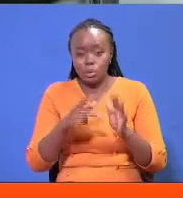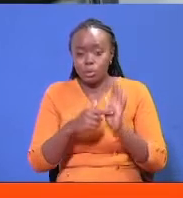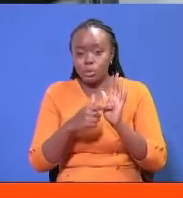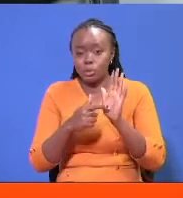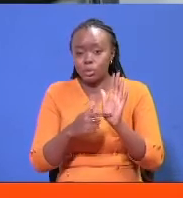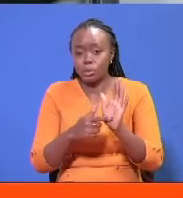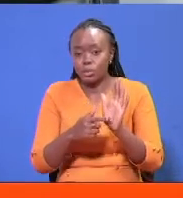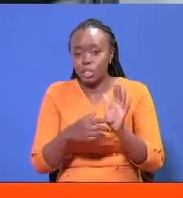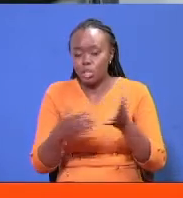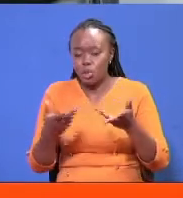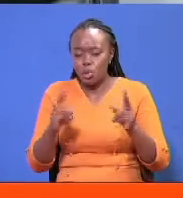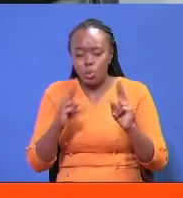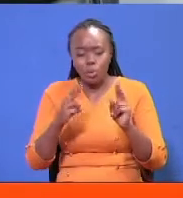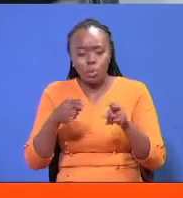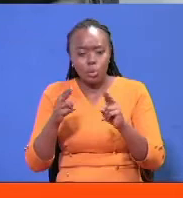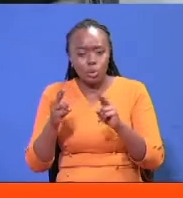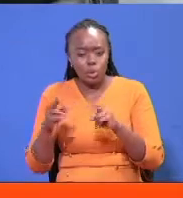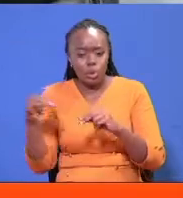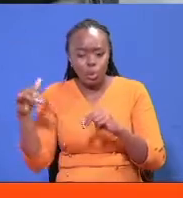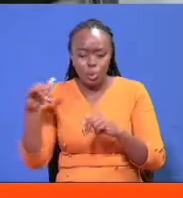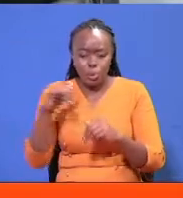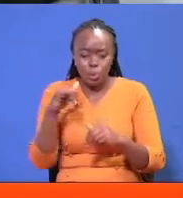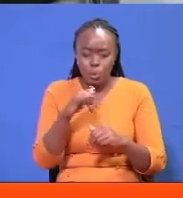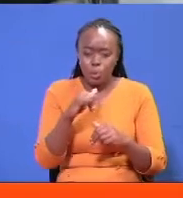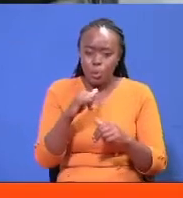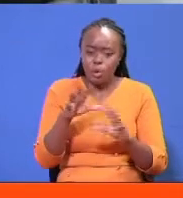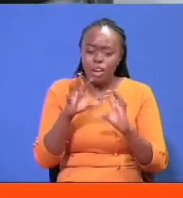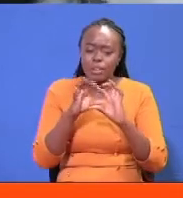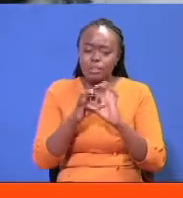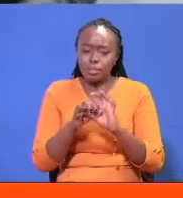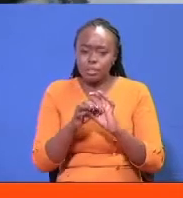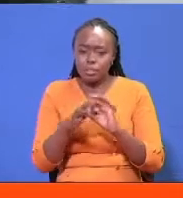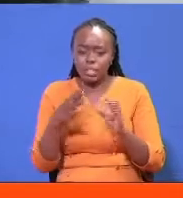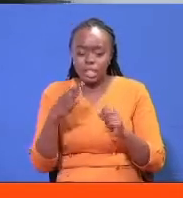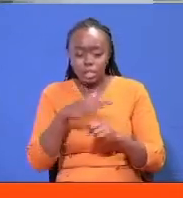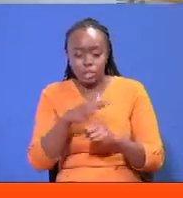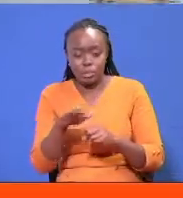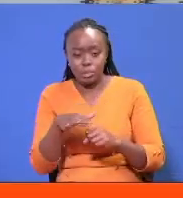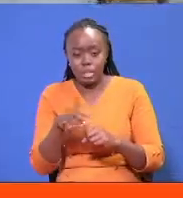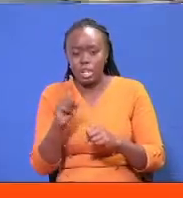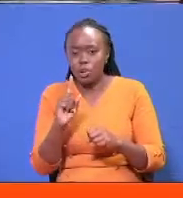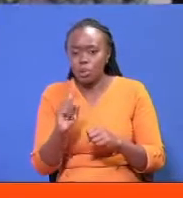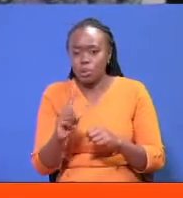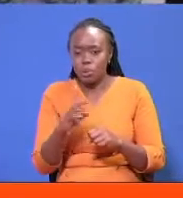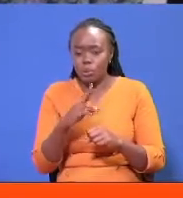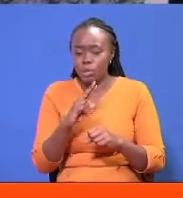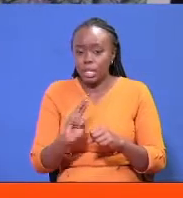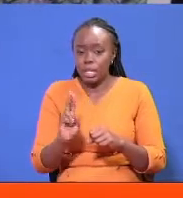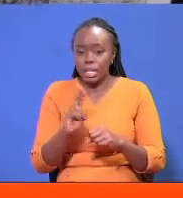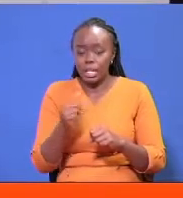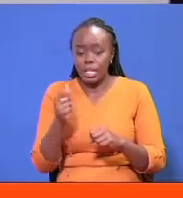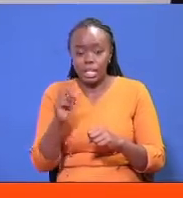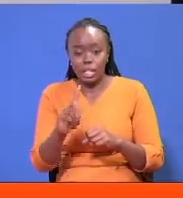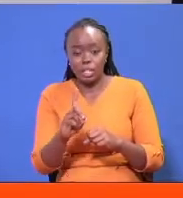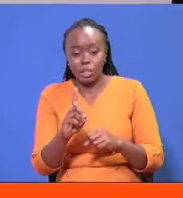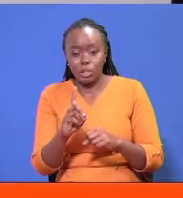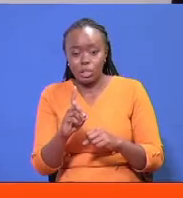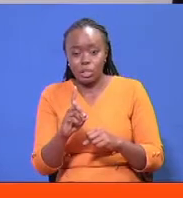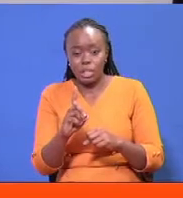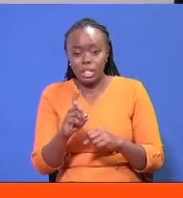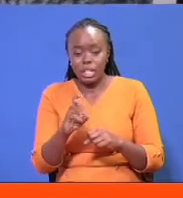normal airplane with fixed wings. The one particularly we use as Highland Surveyors is the